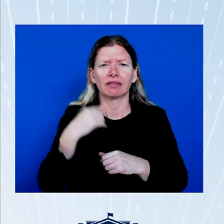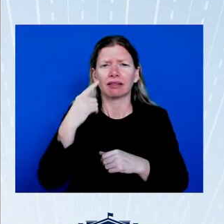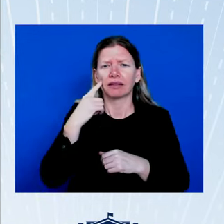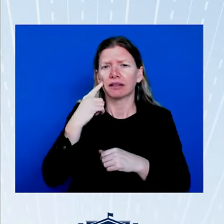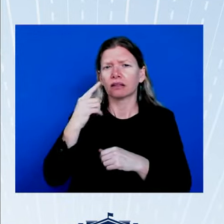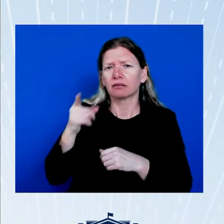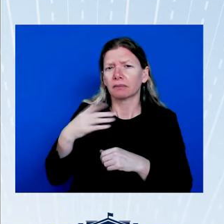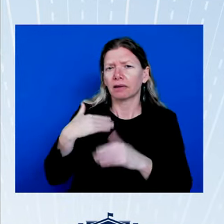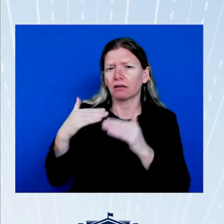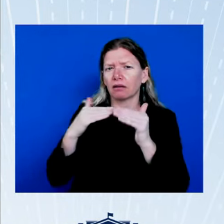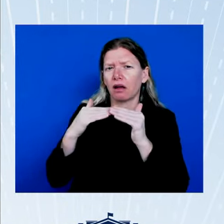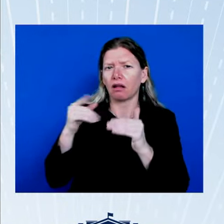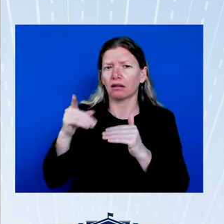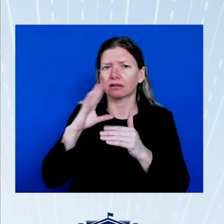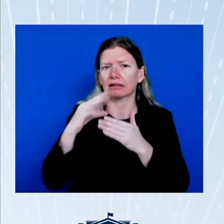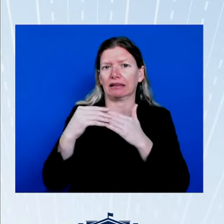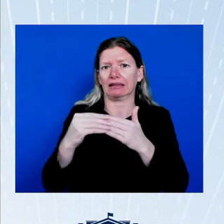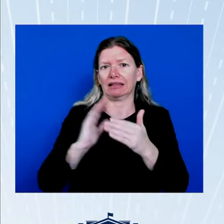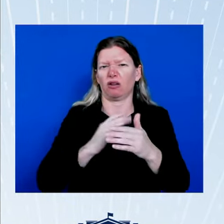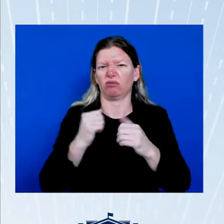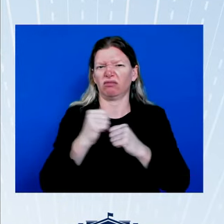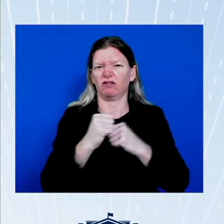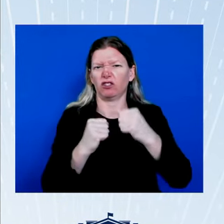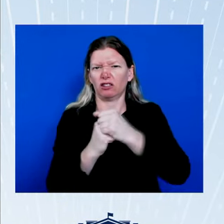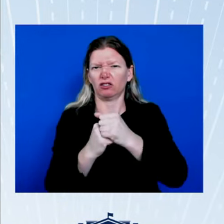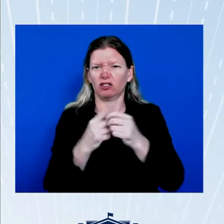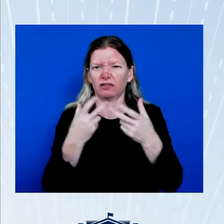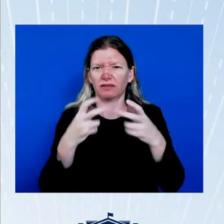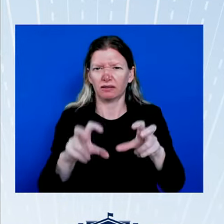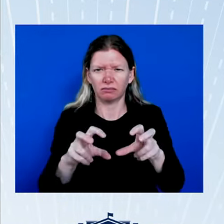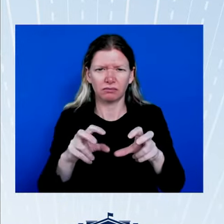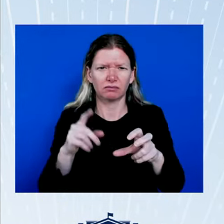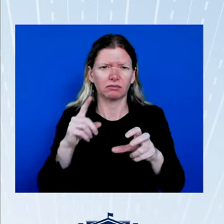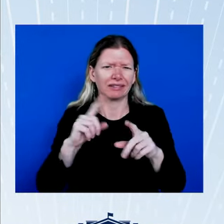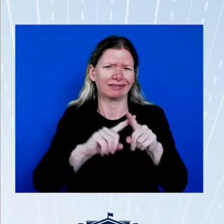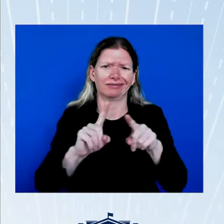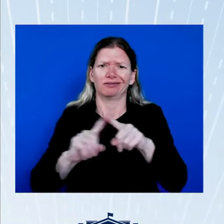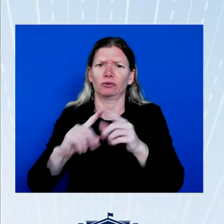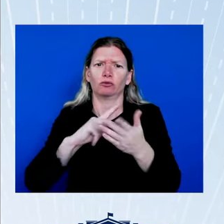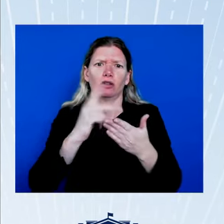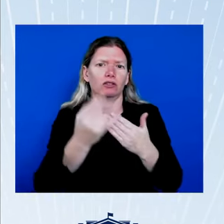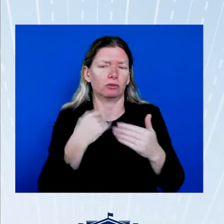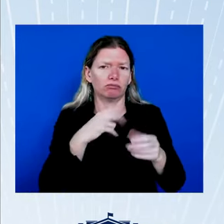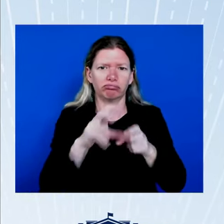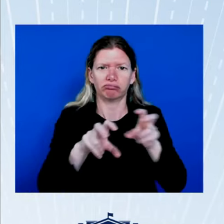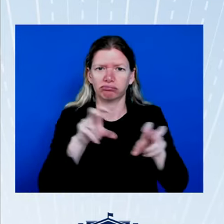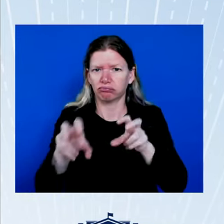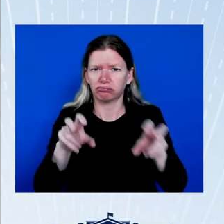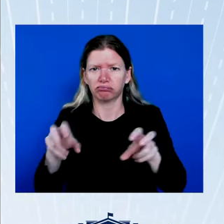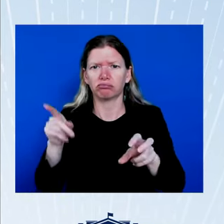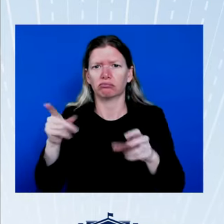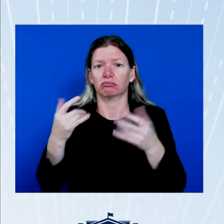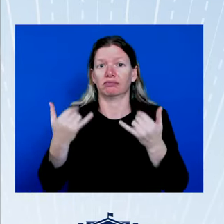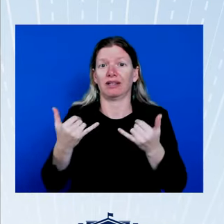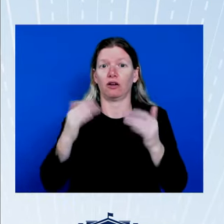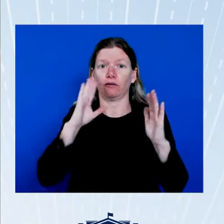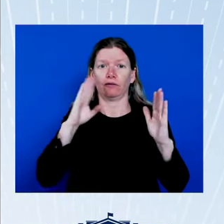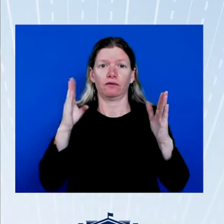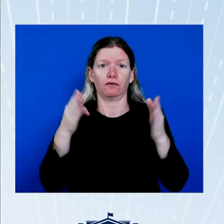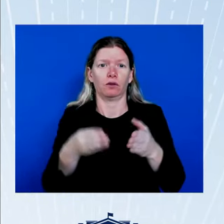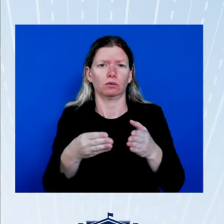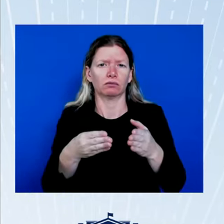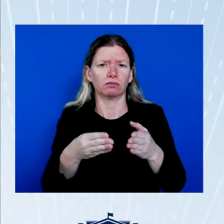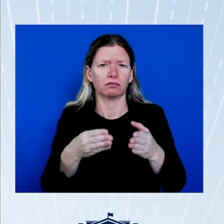that we have invested in, where we focus specifically on the importance of engineering in that resilience, both